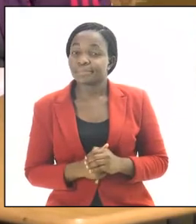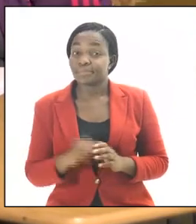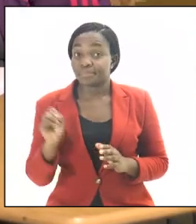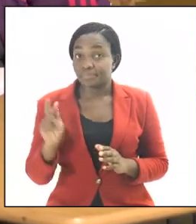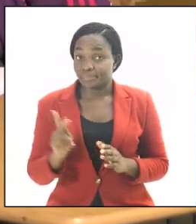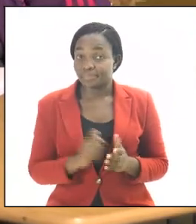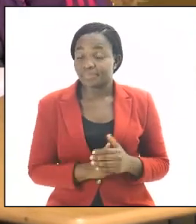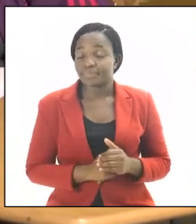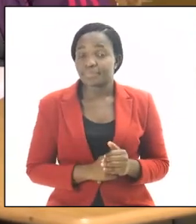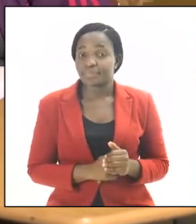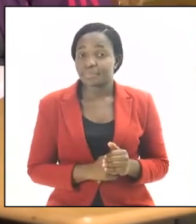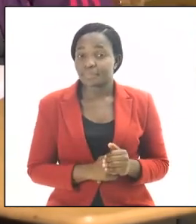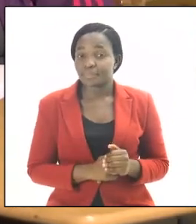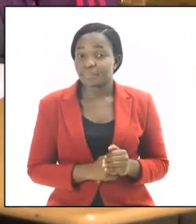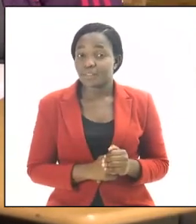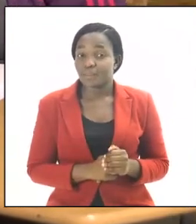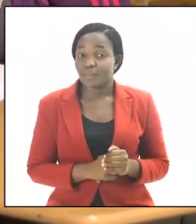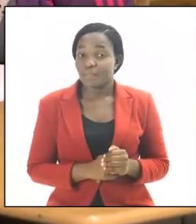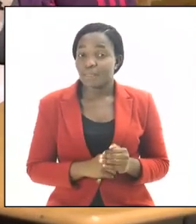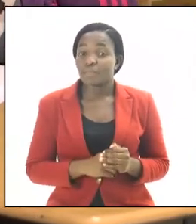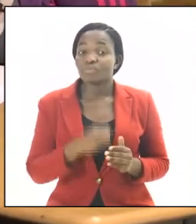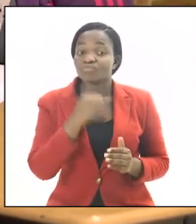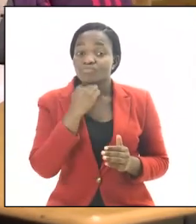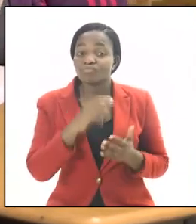Okay, I'll read it out.